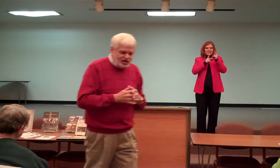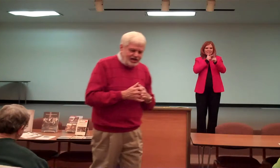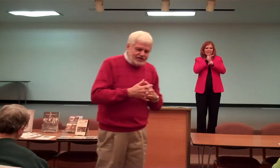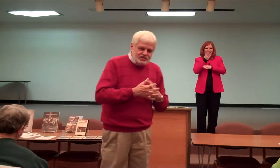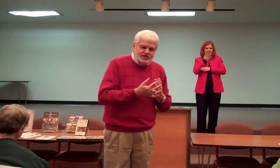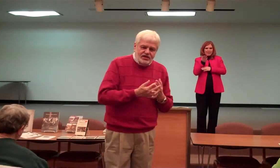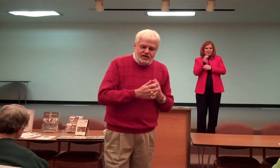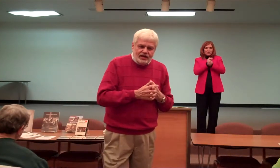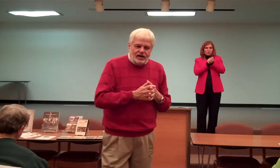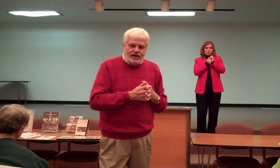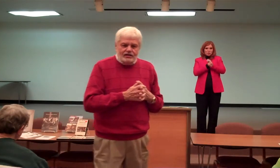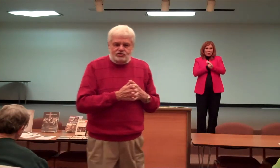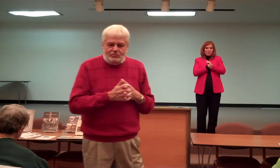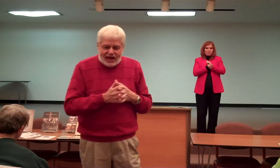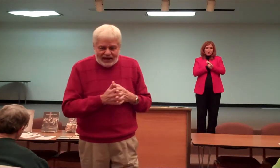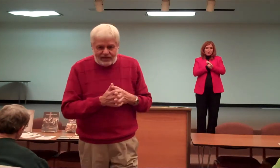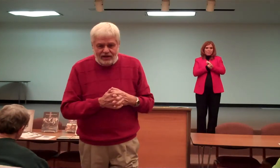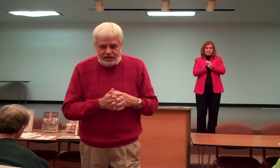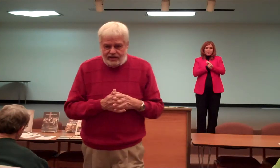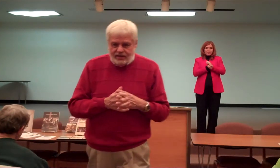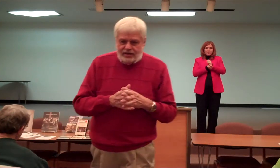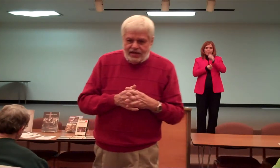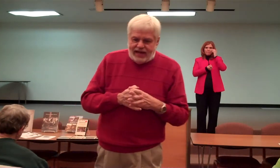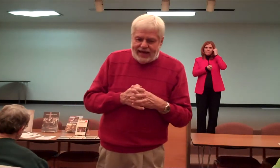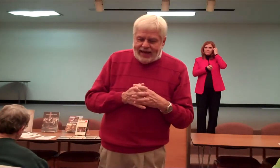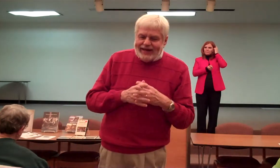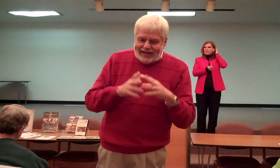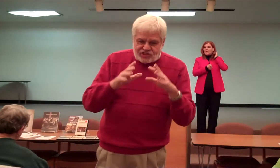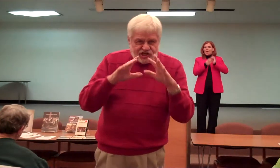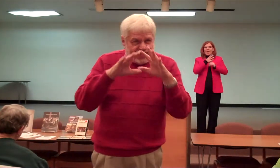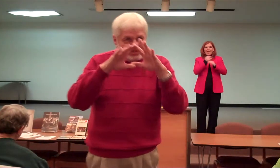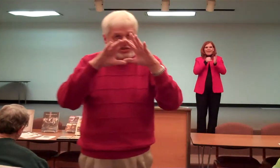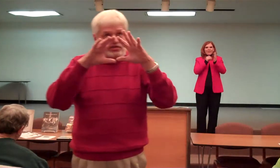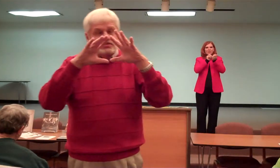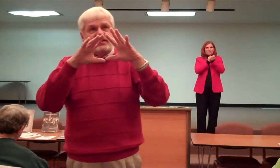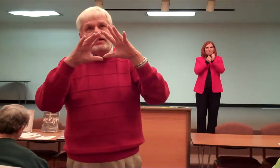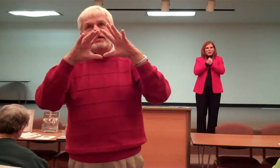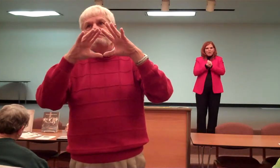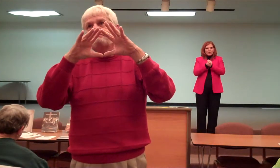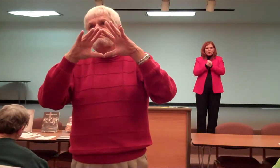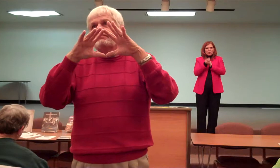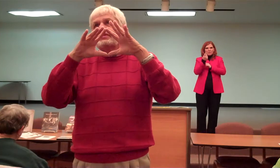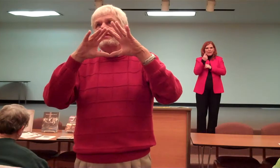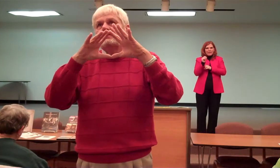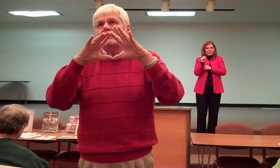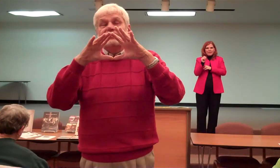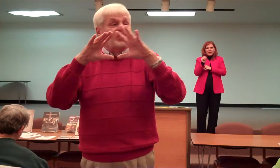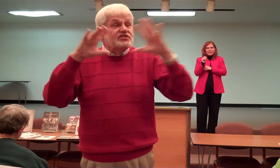things change dramatically, and it changes the